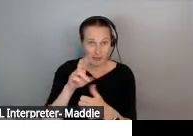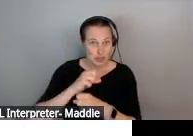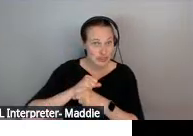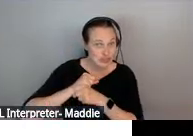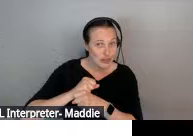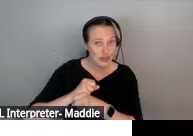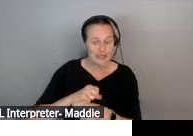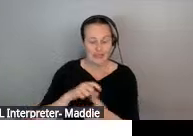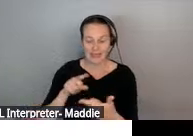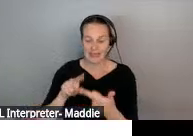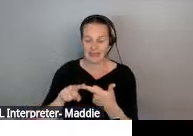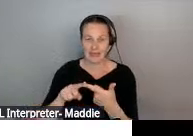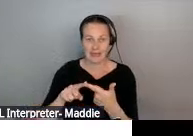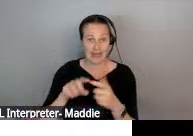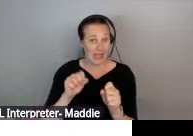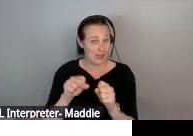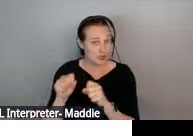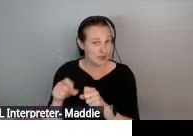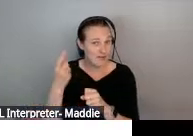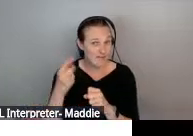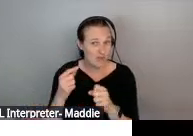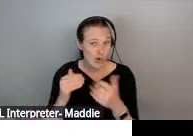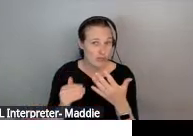the adequacy of the pedagogy